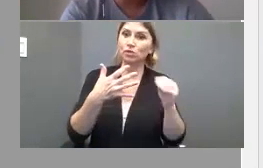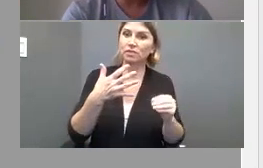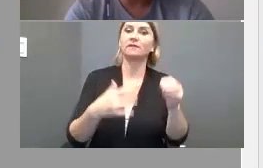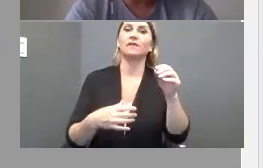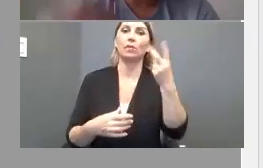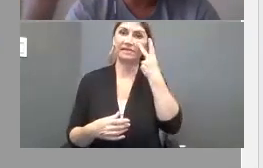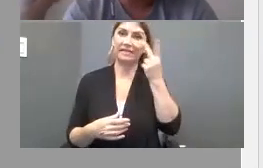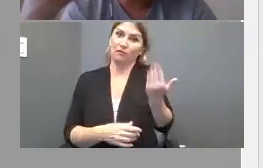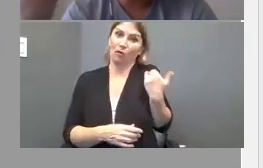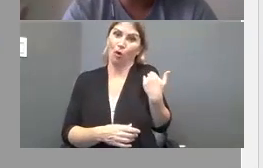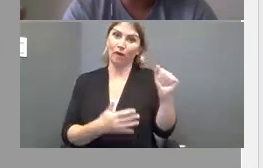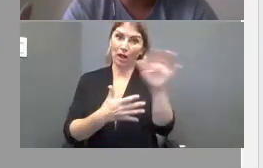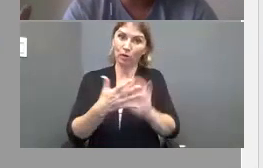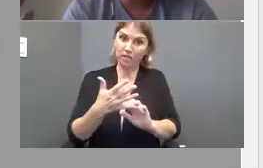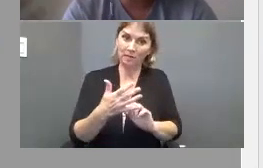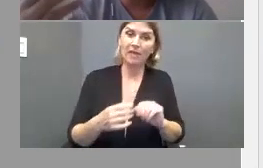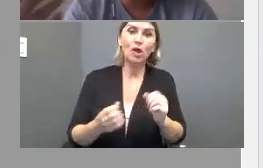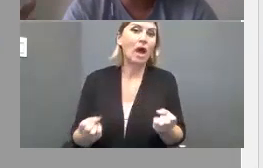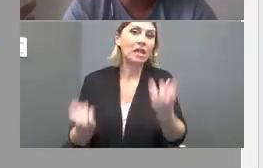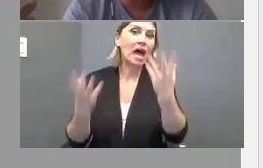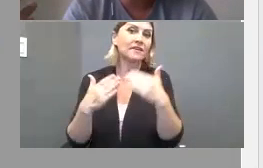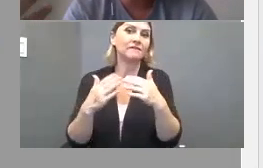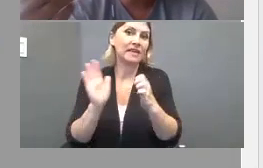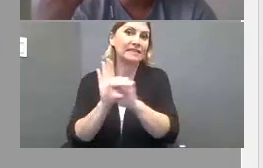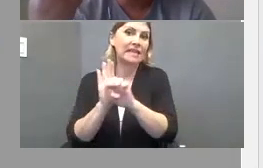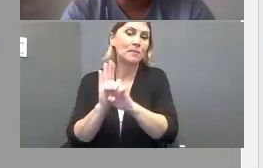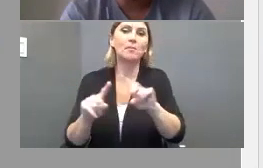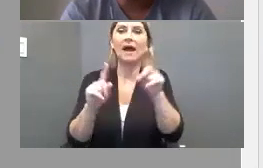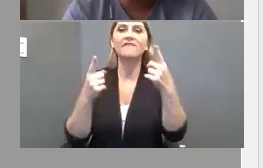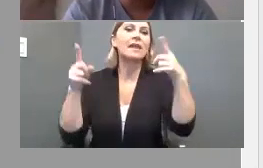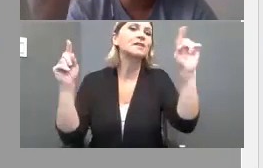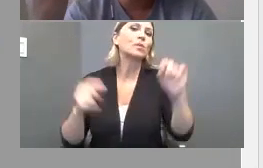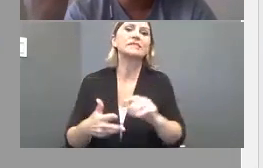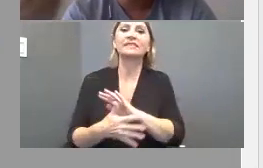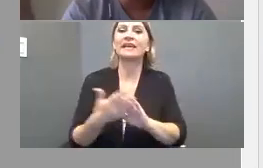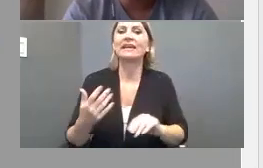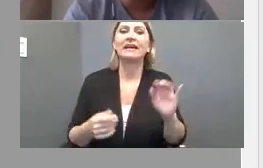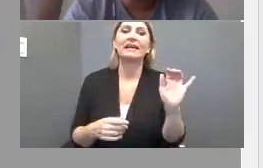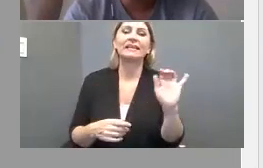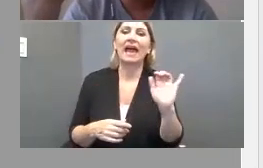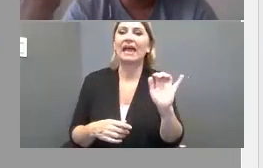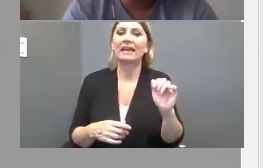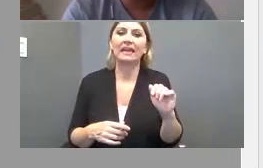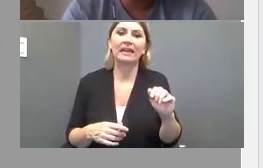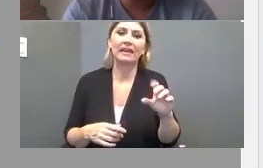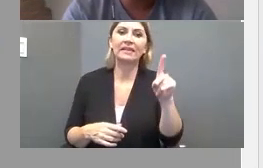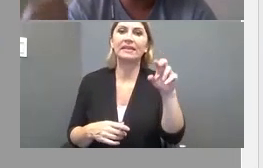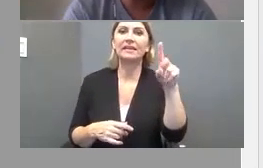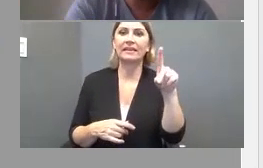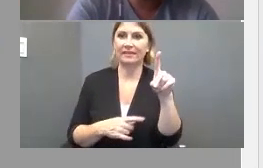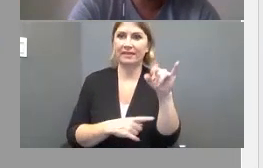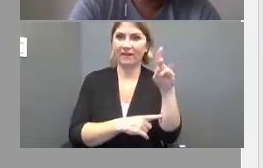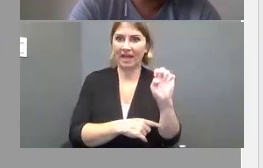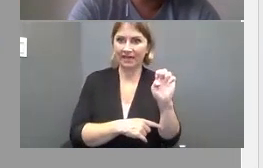and there are a lot of examples, but a few famous ones are your merge sort algorithms and your binary search and so on,